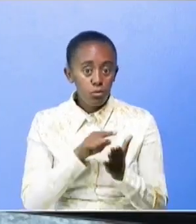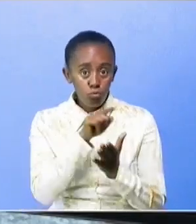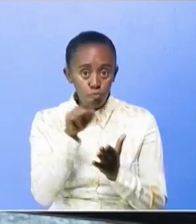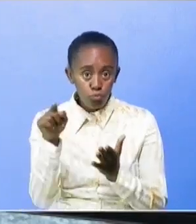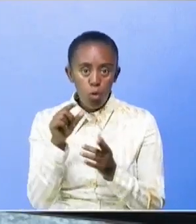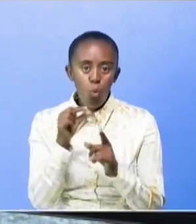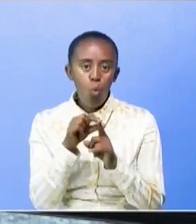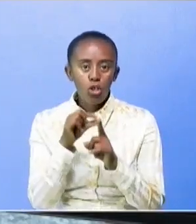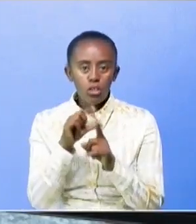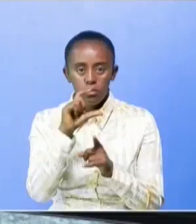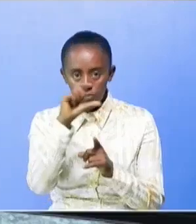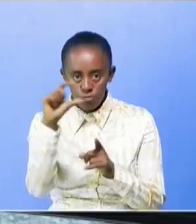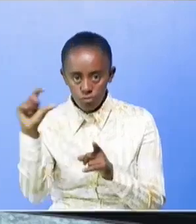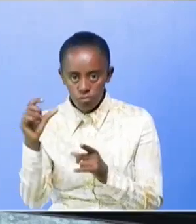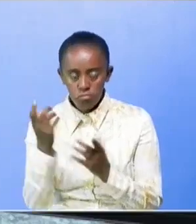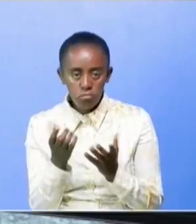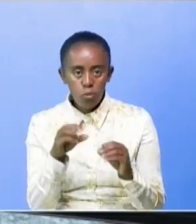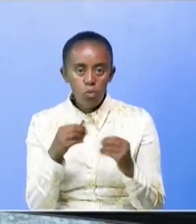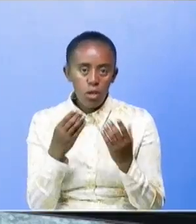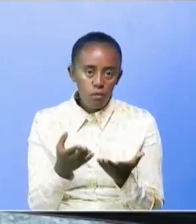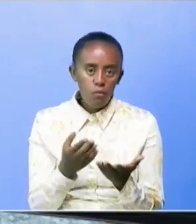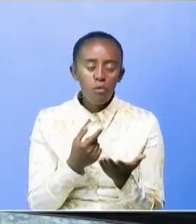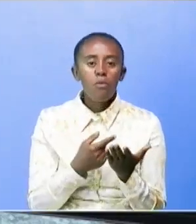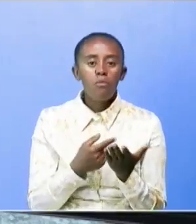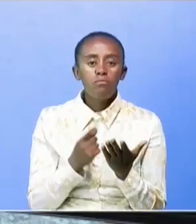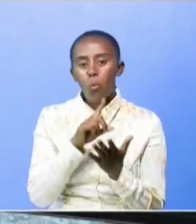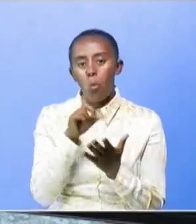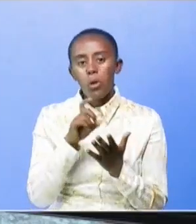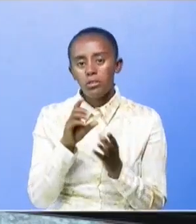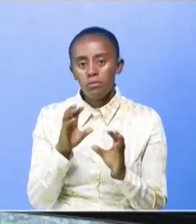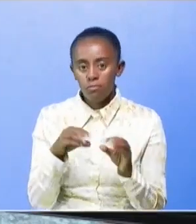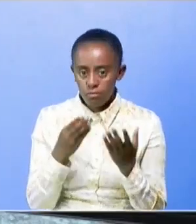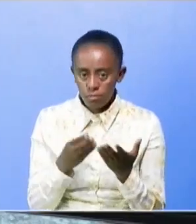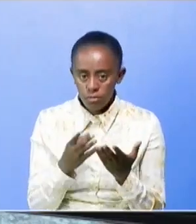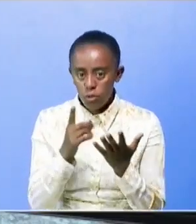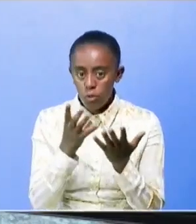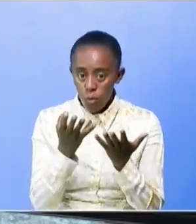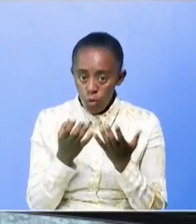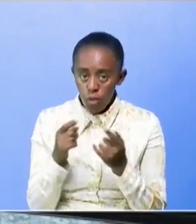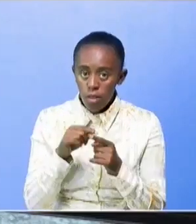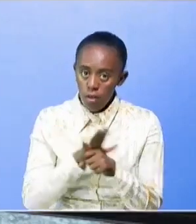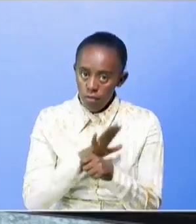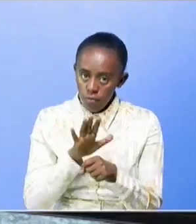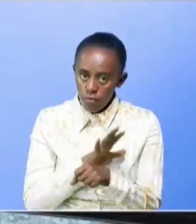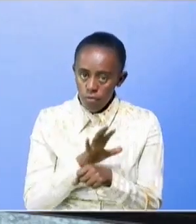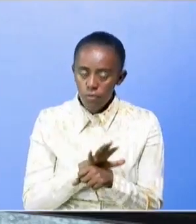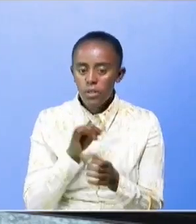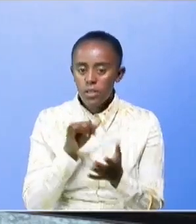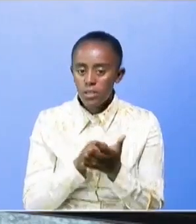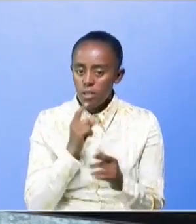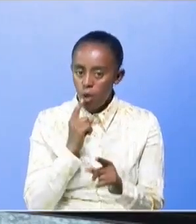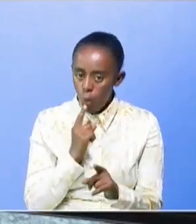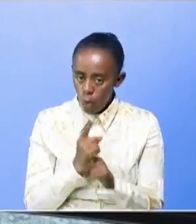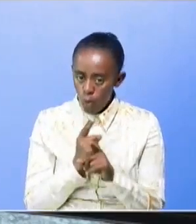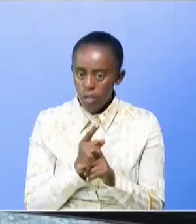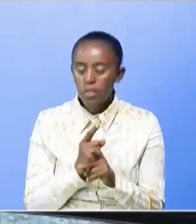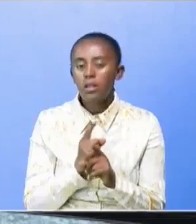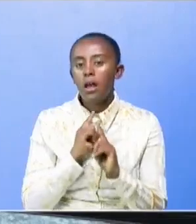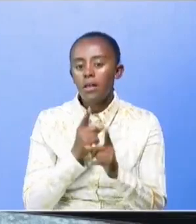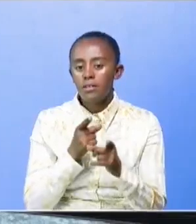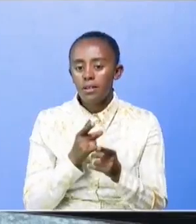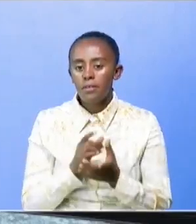These are the words that I will do, and I will give you the questions, and I want you to fill in the correct